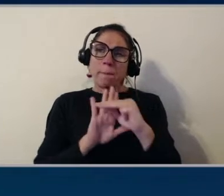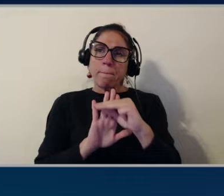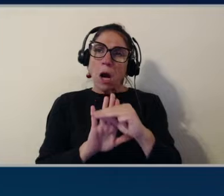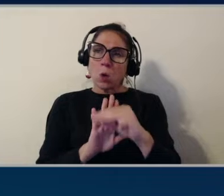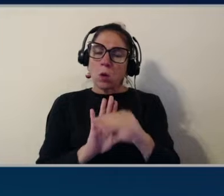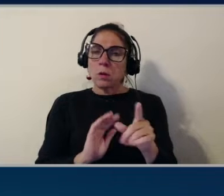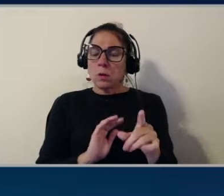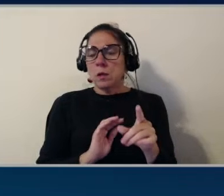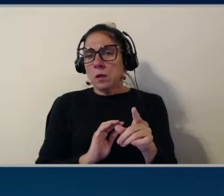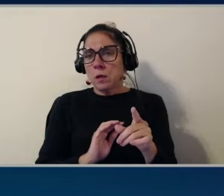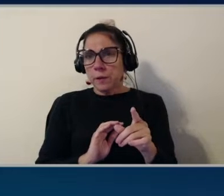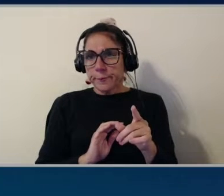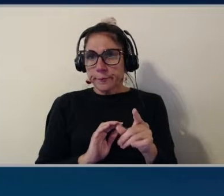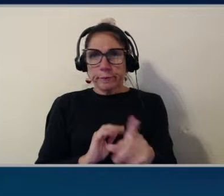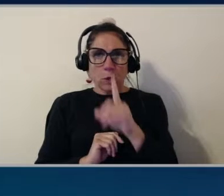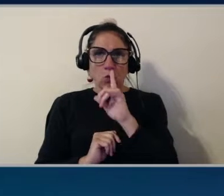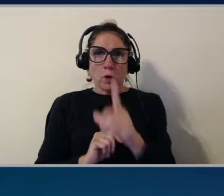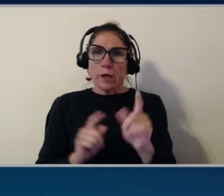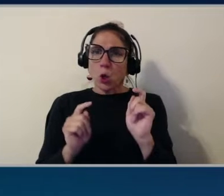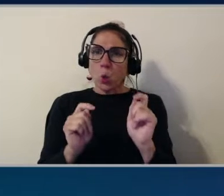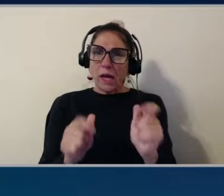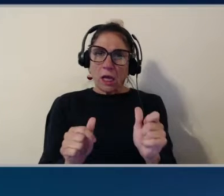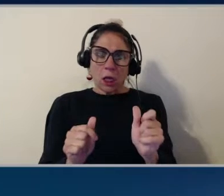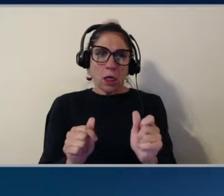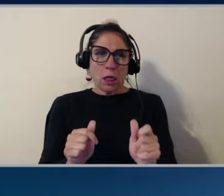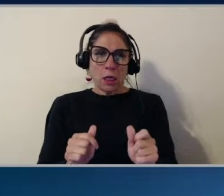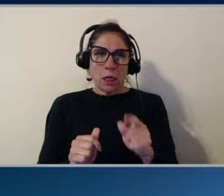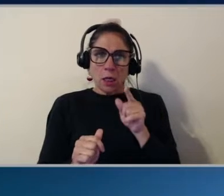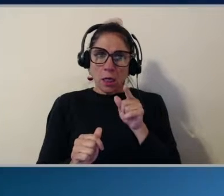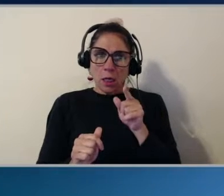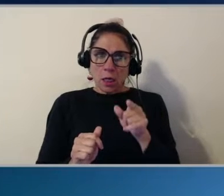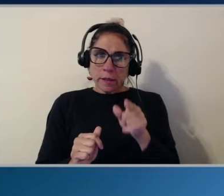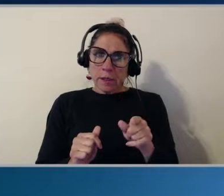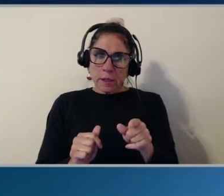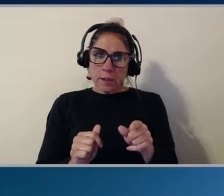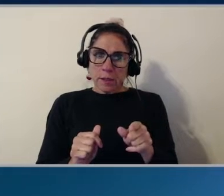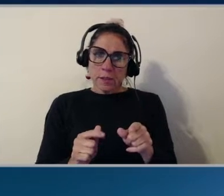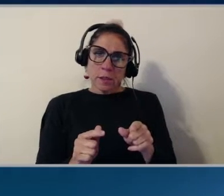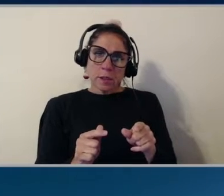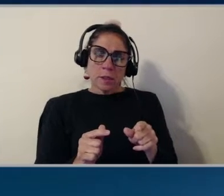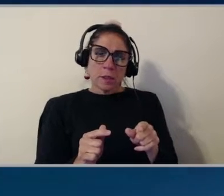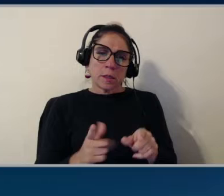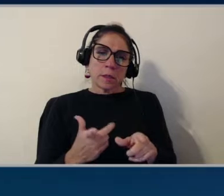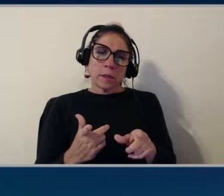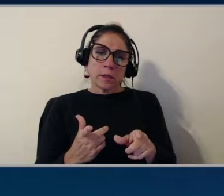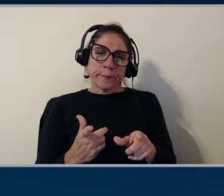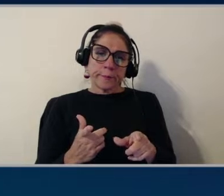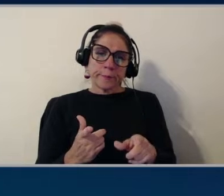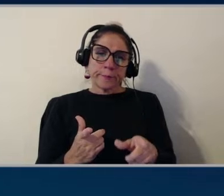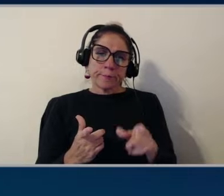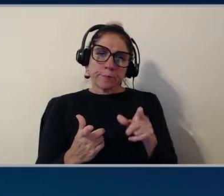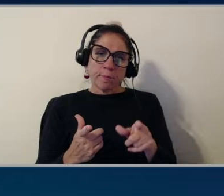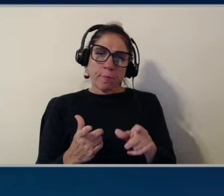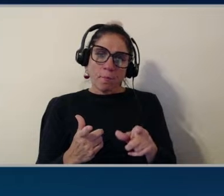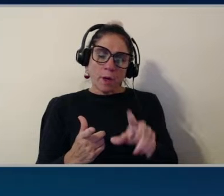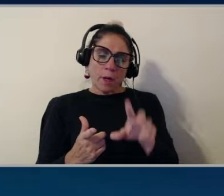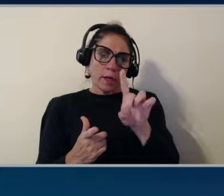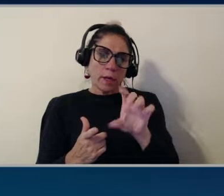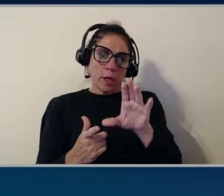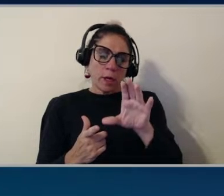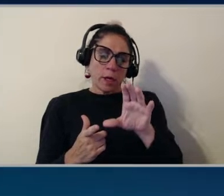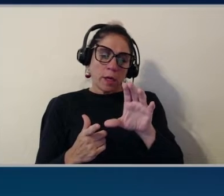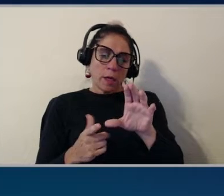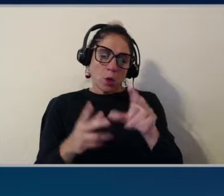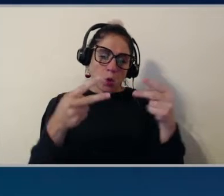Just a really quick, the speculative decoding is a technique to employ a